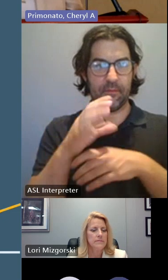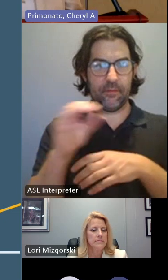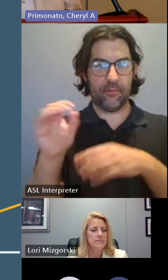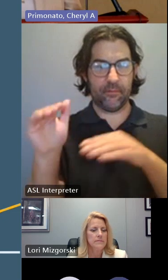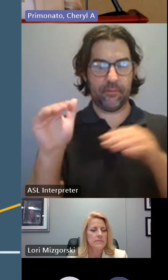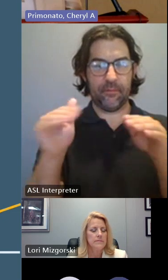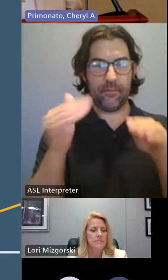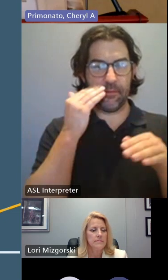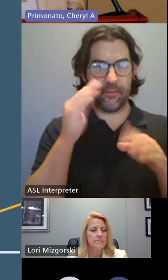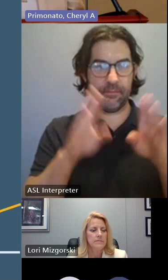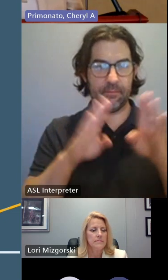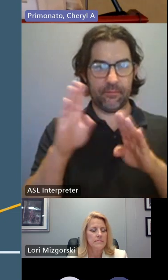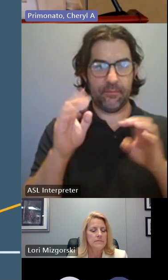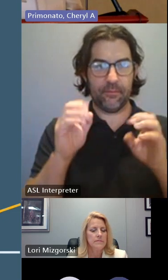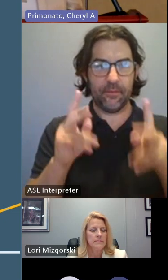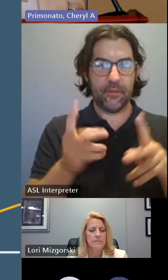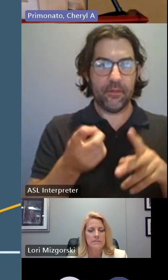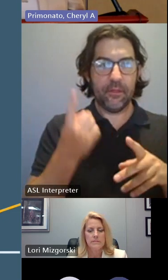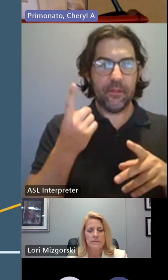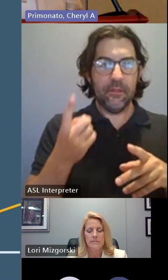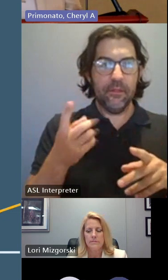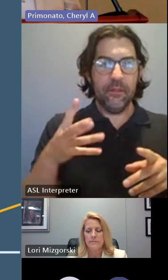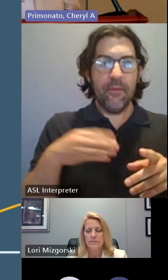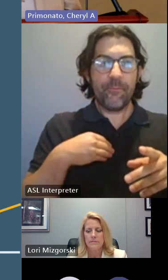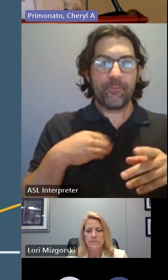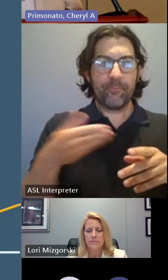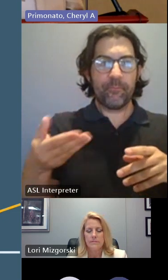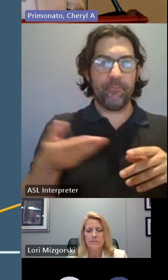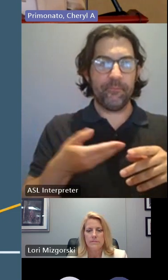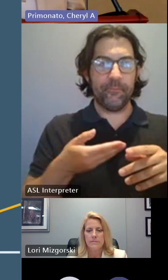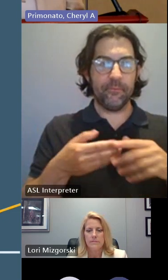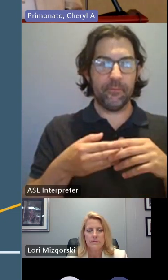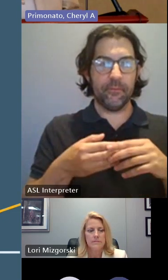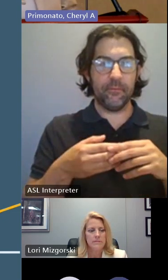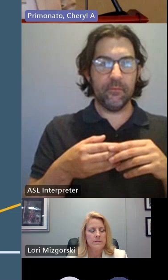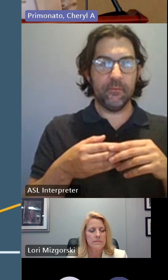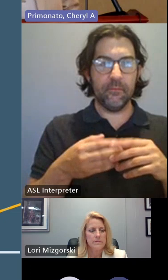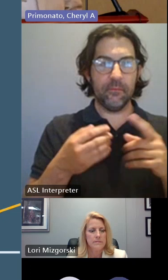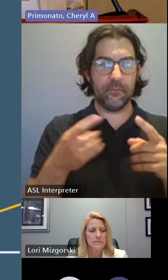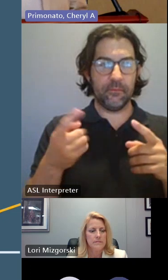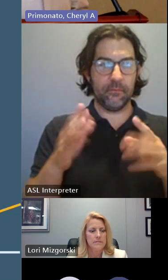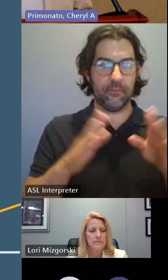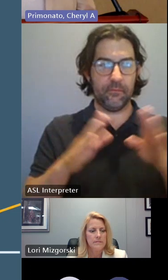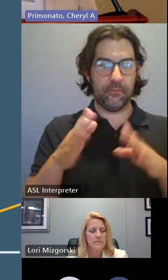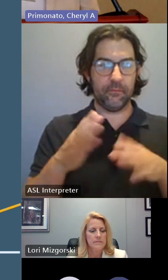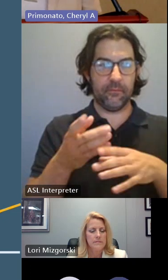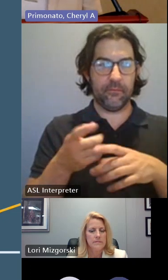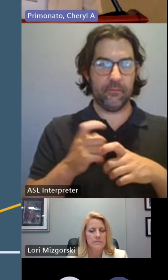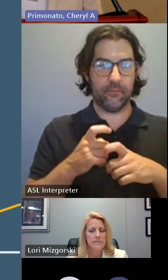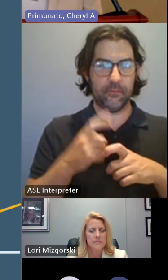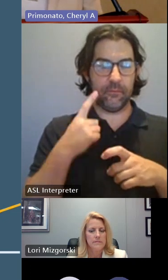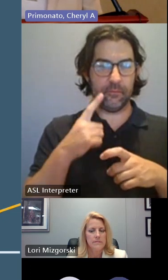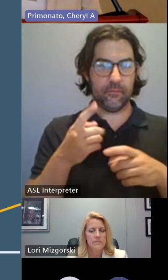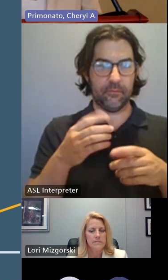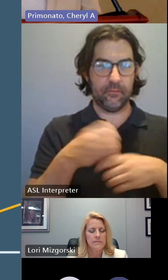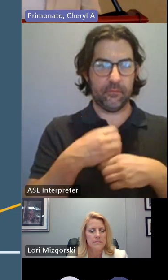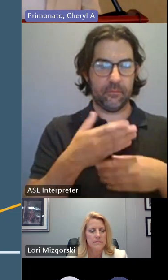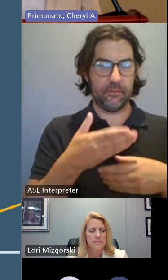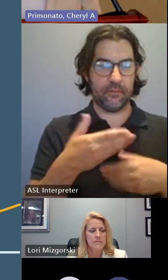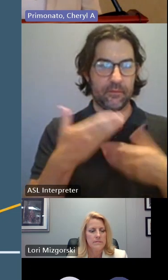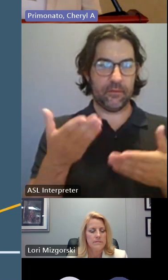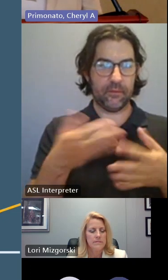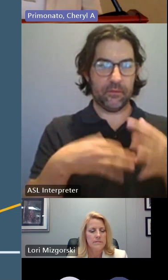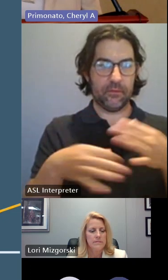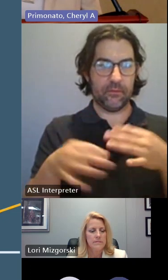bid opportunity, and 1 supplier accepted the invitation. And the 1 bid was received to furnish and deliver replacement